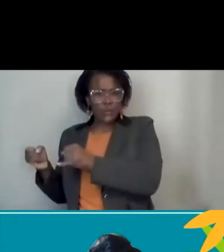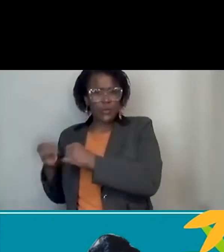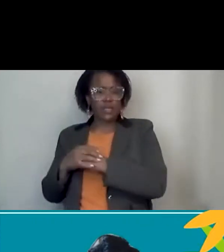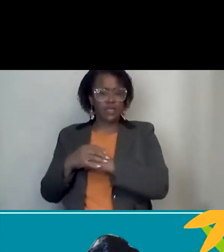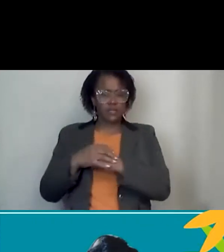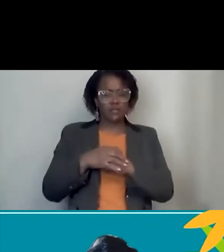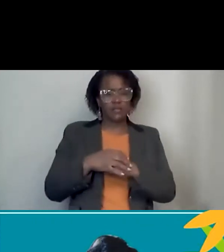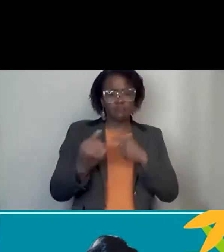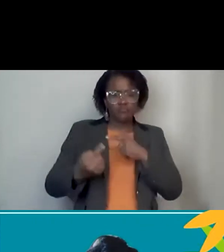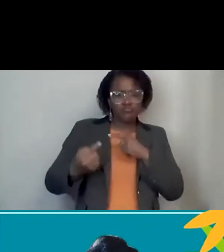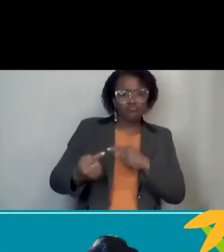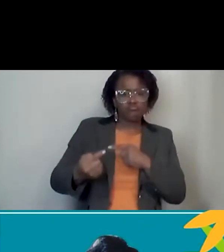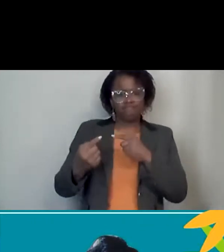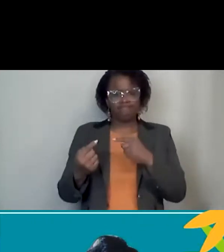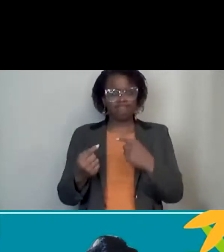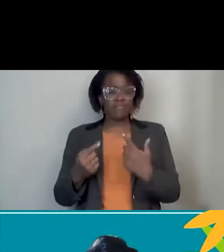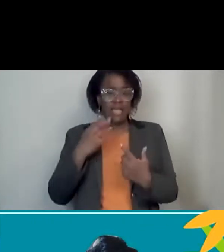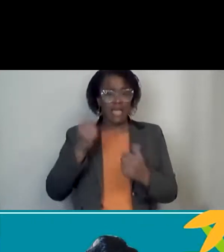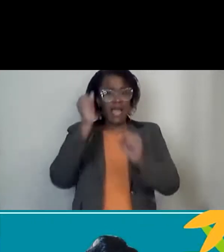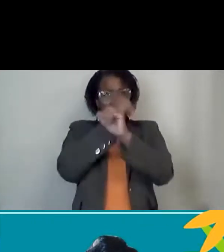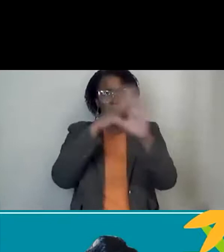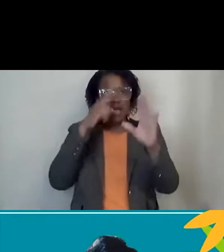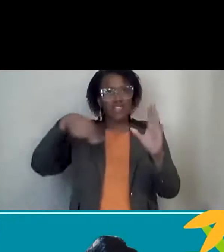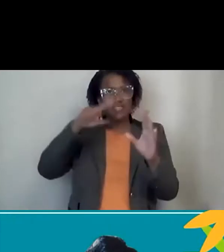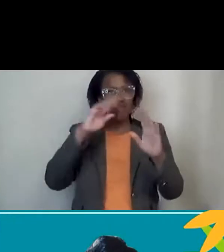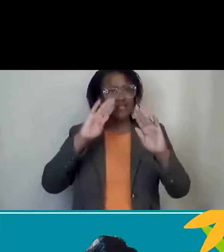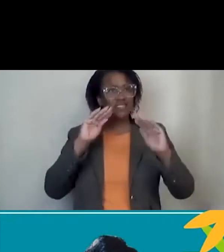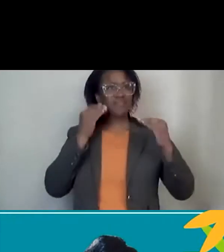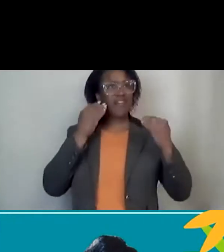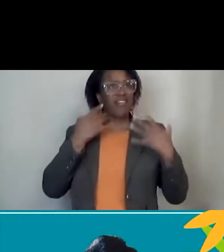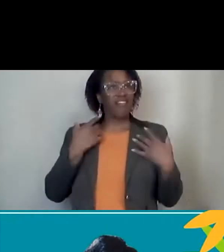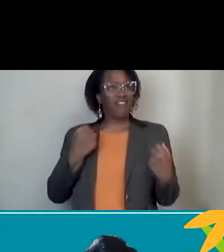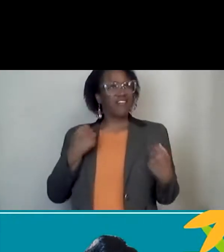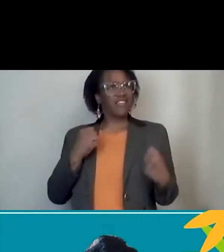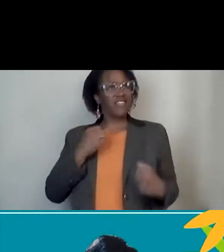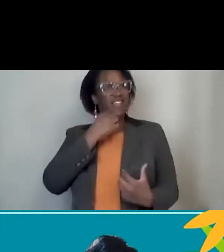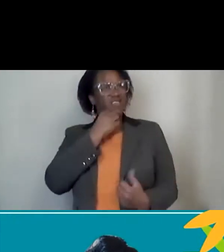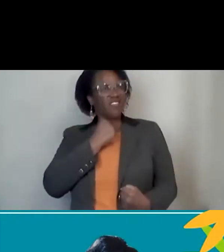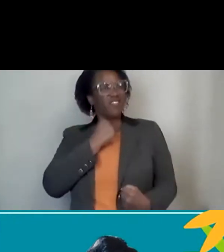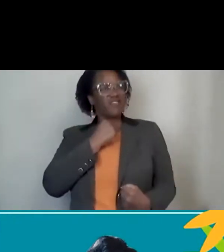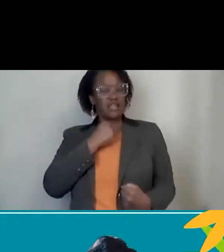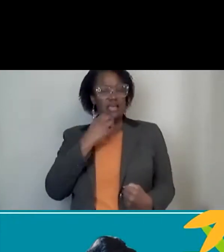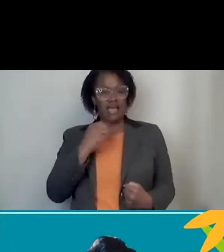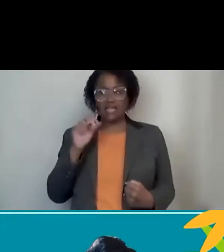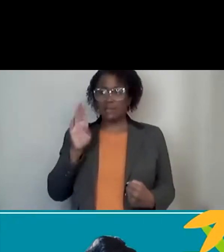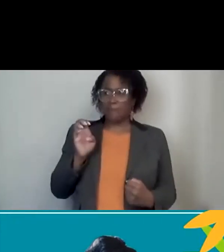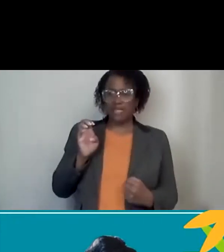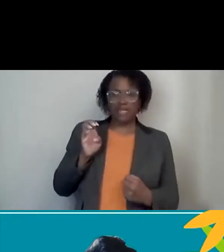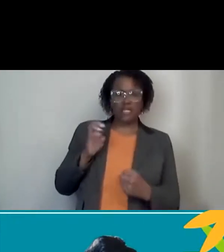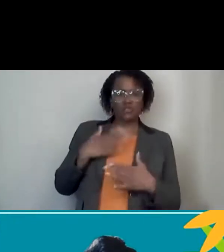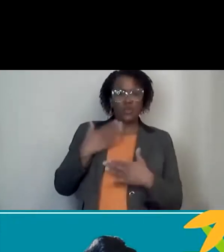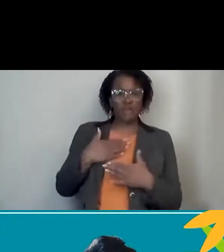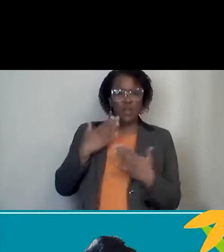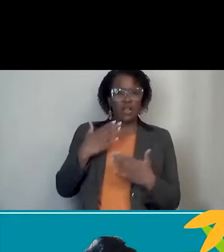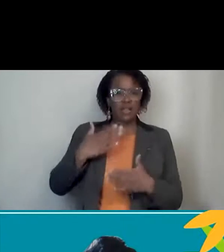strifes and struggles, and I imagine them all smiling with confidence and love and, you know, just being joyful and happy and